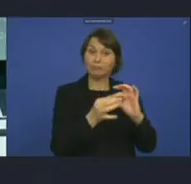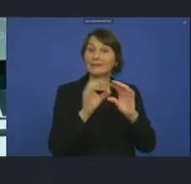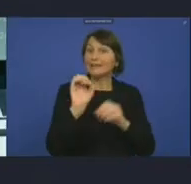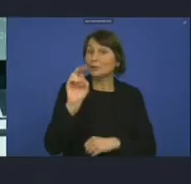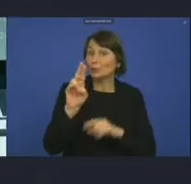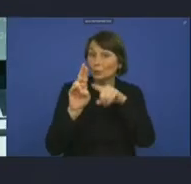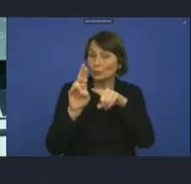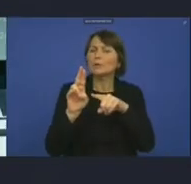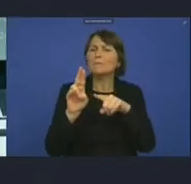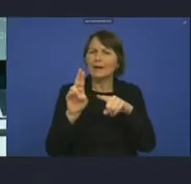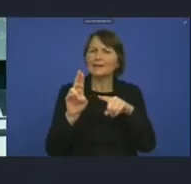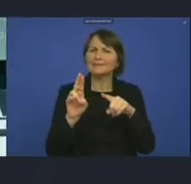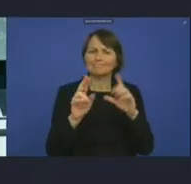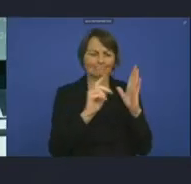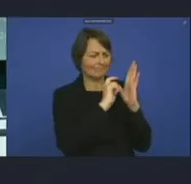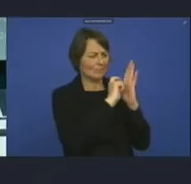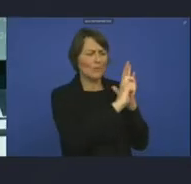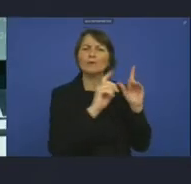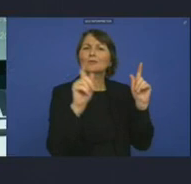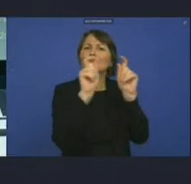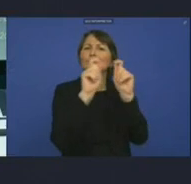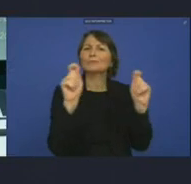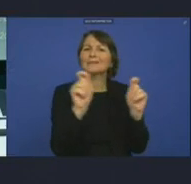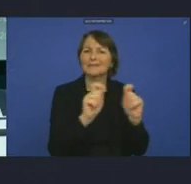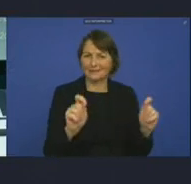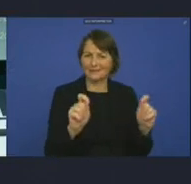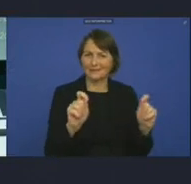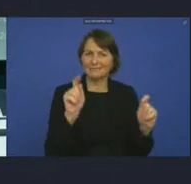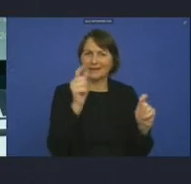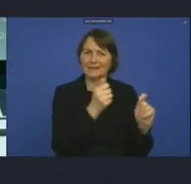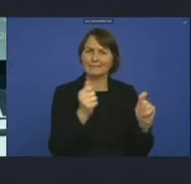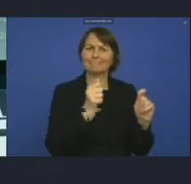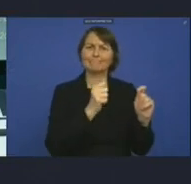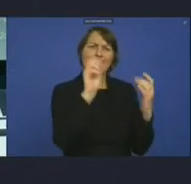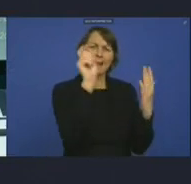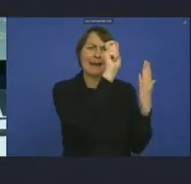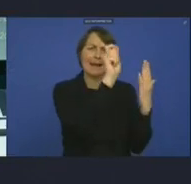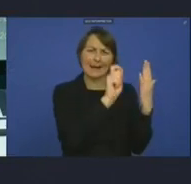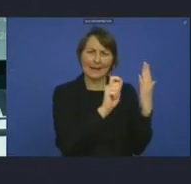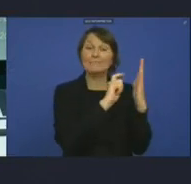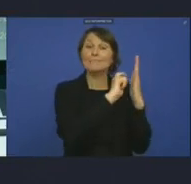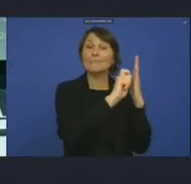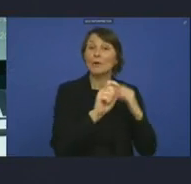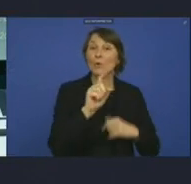on article from the treaty from the treaties, and that is Article 165 for